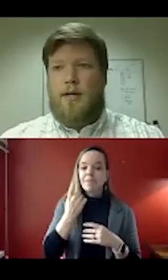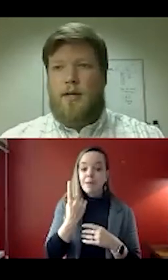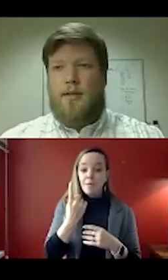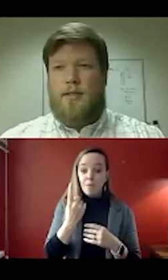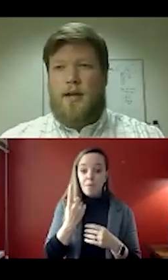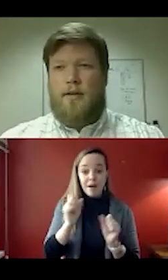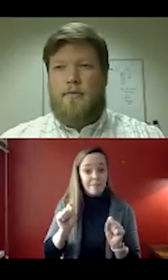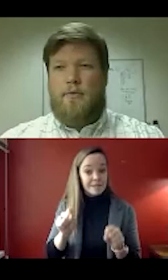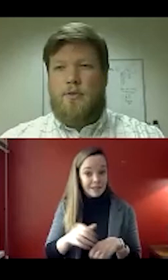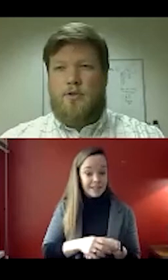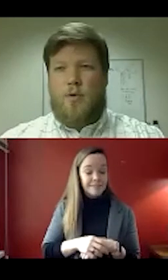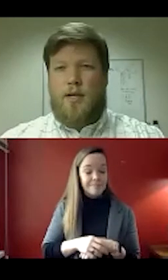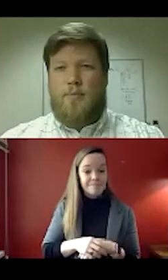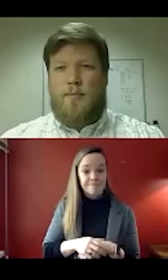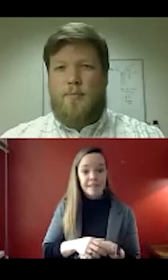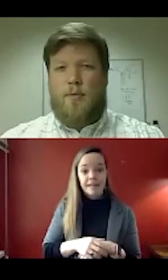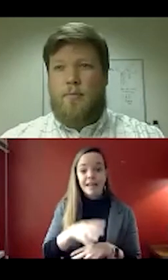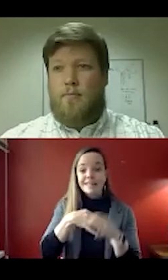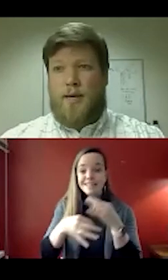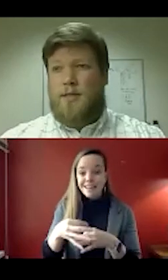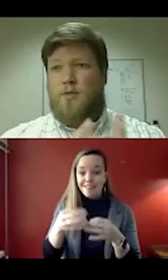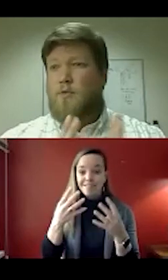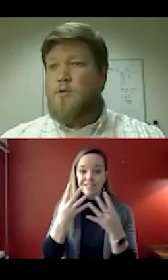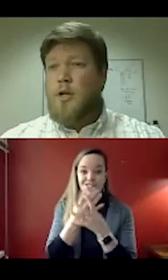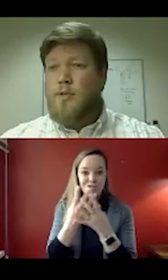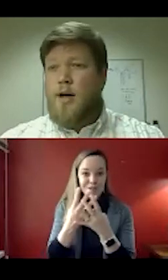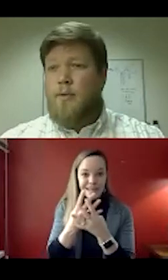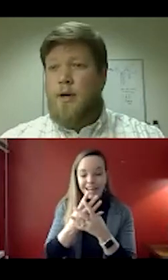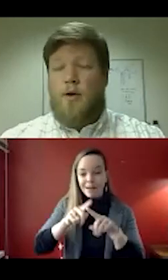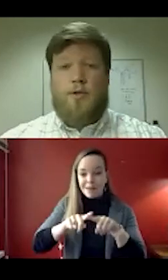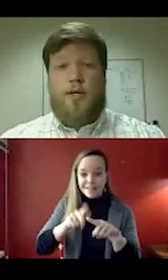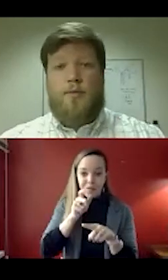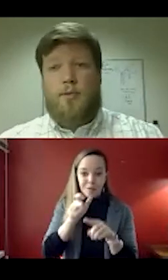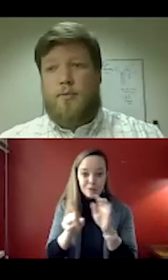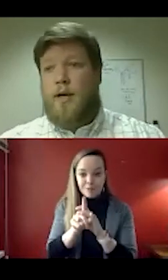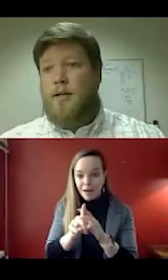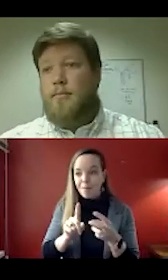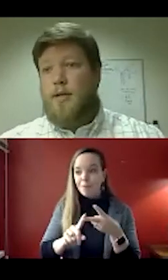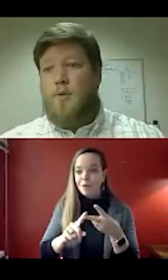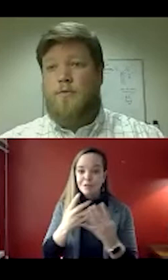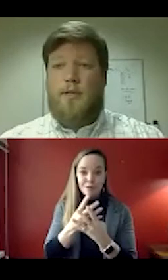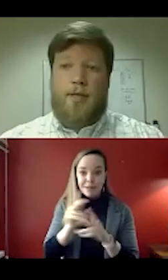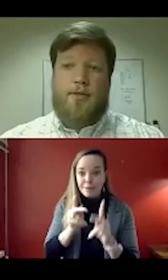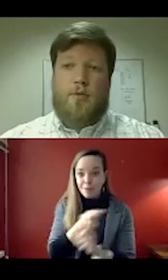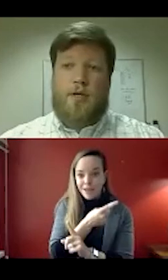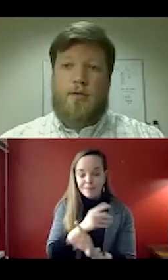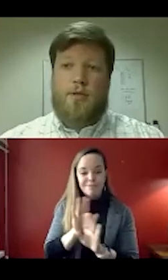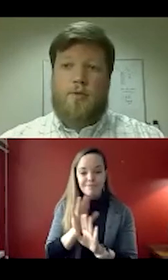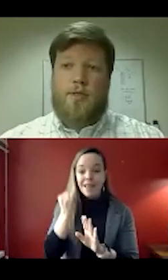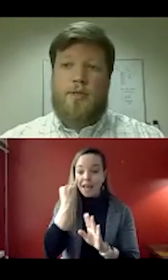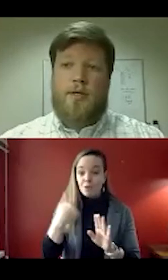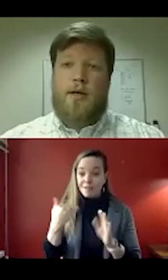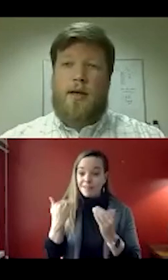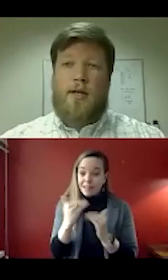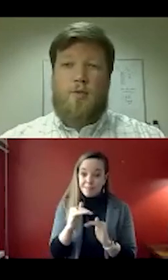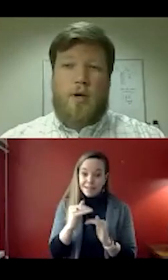be, instead of screening people based on sort of who shows up or screening people at random, if you have limited screening